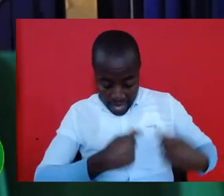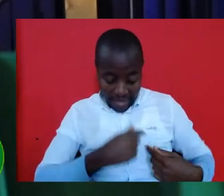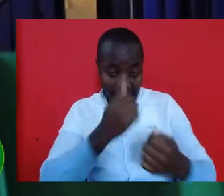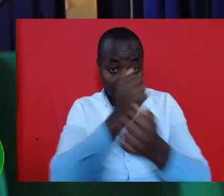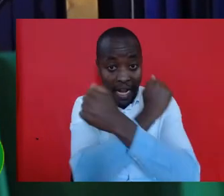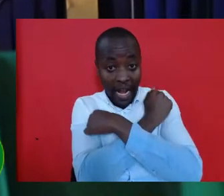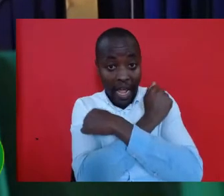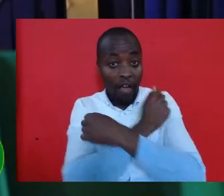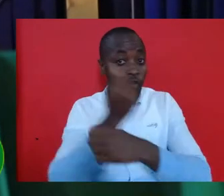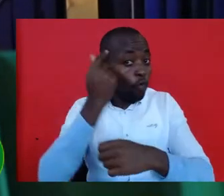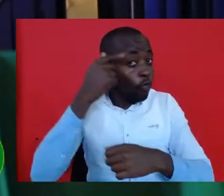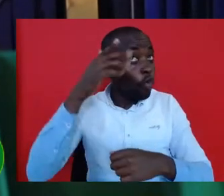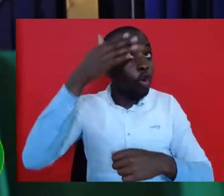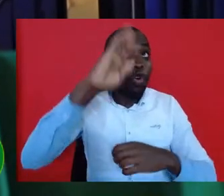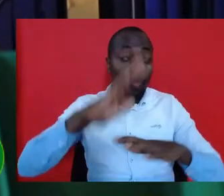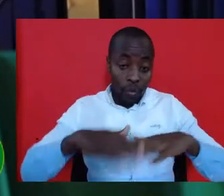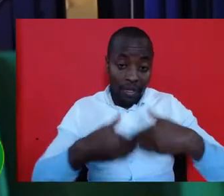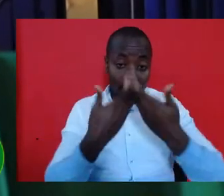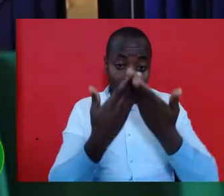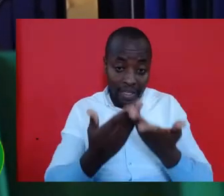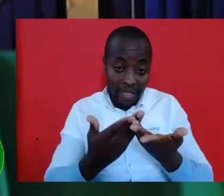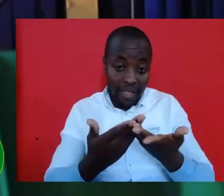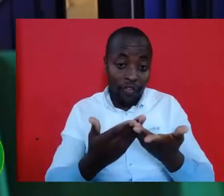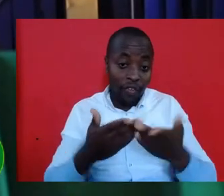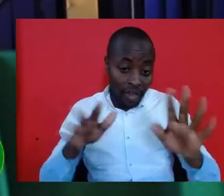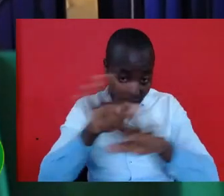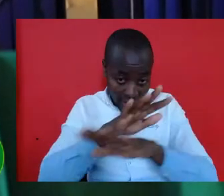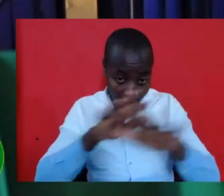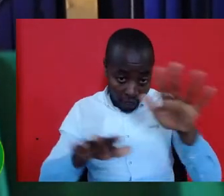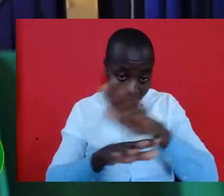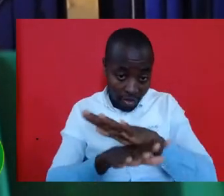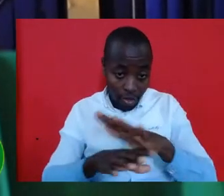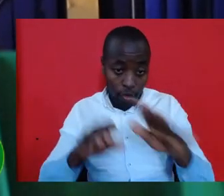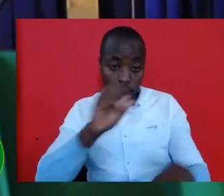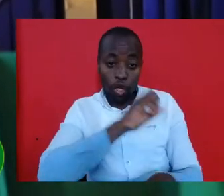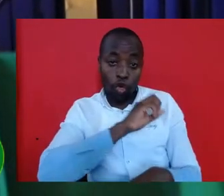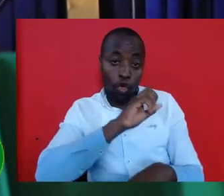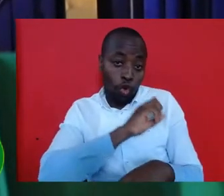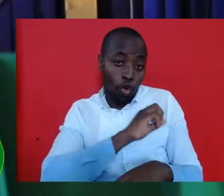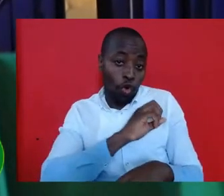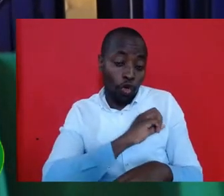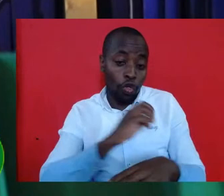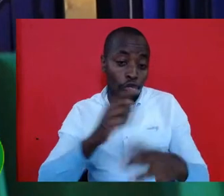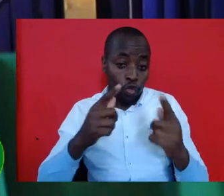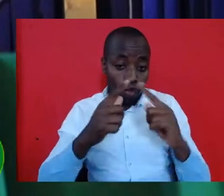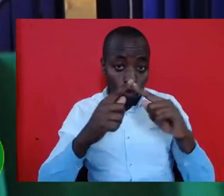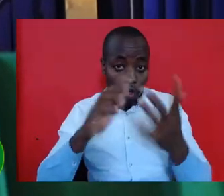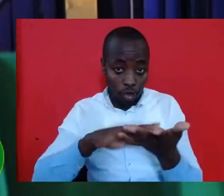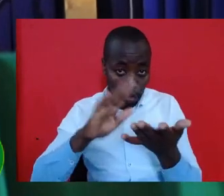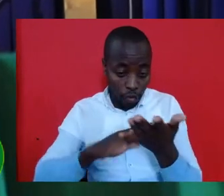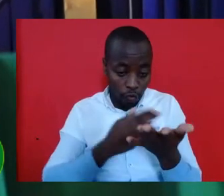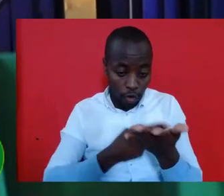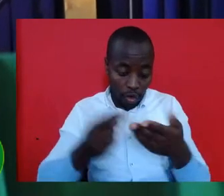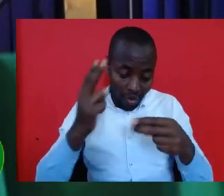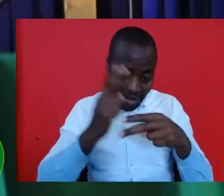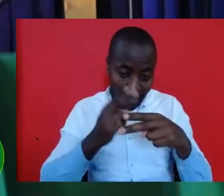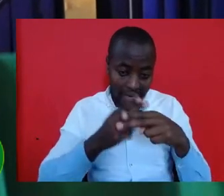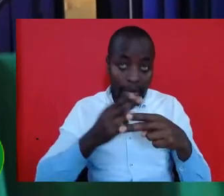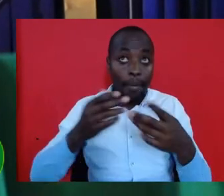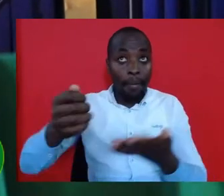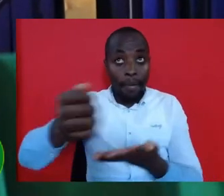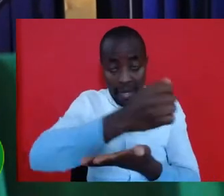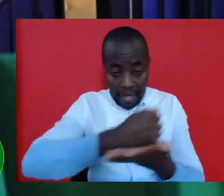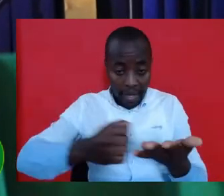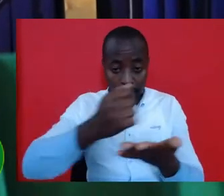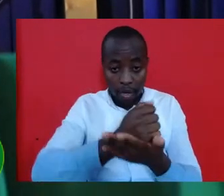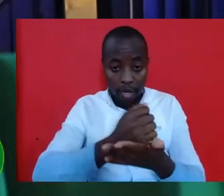you, that we may offer to you ourselves and all you have given us to the glory of your holy name. Amen. You are